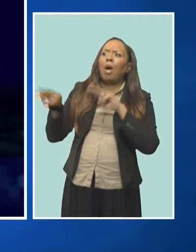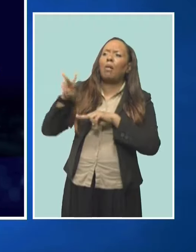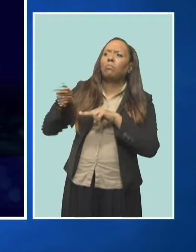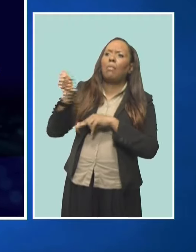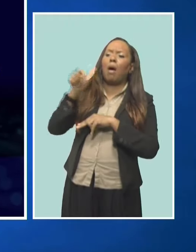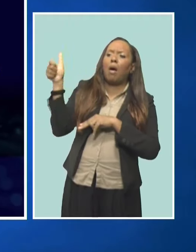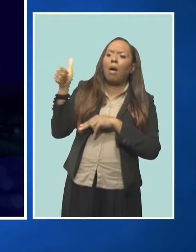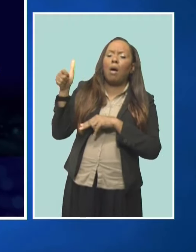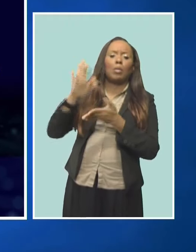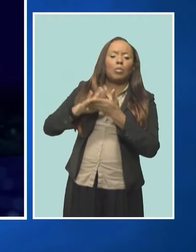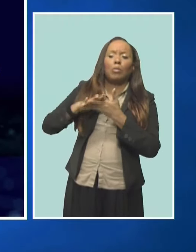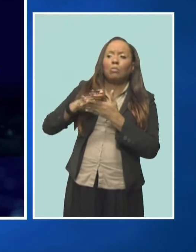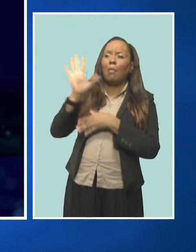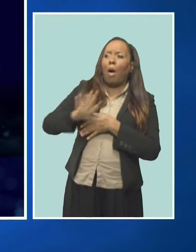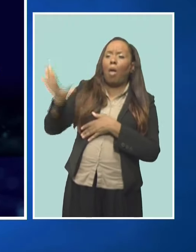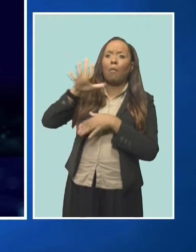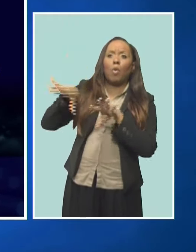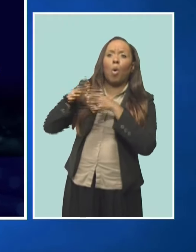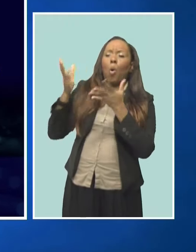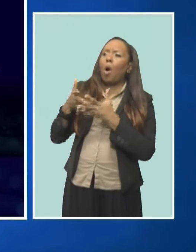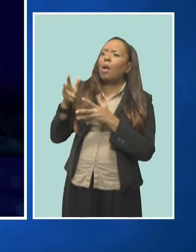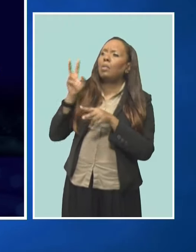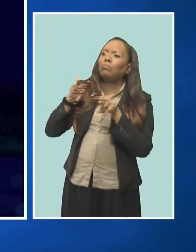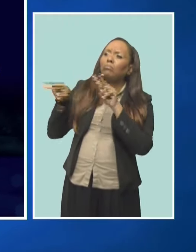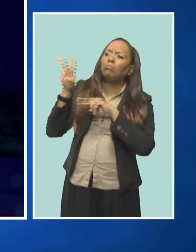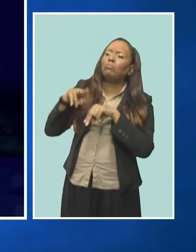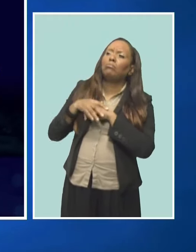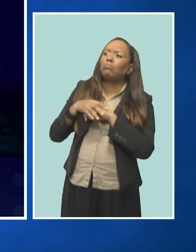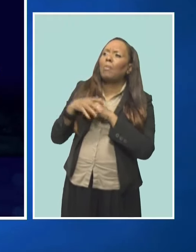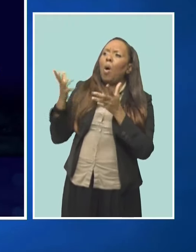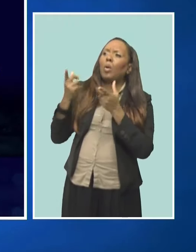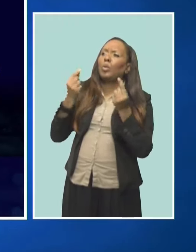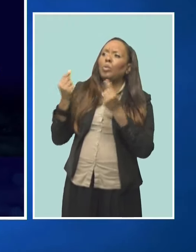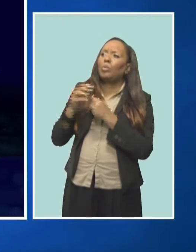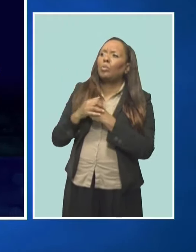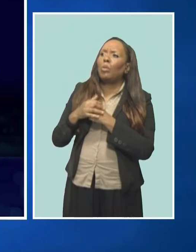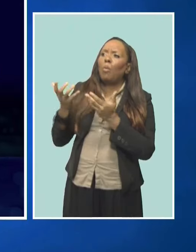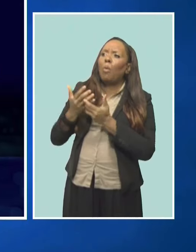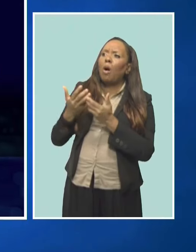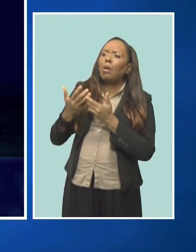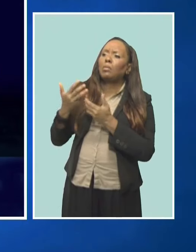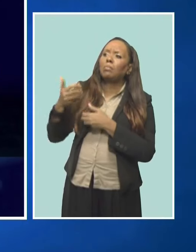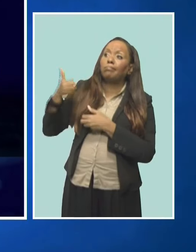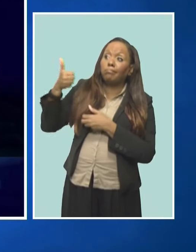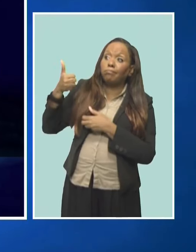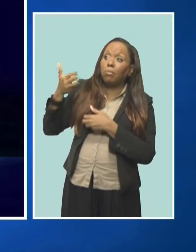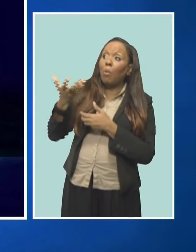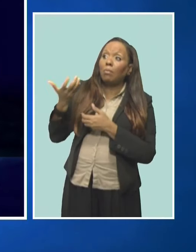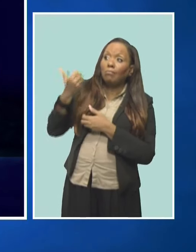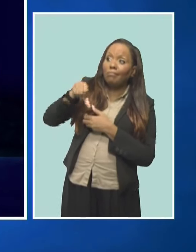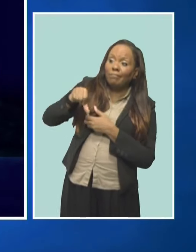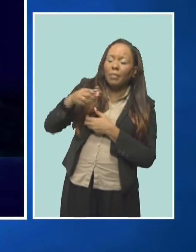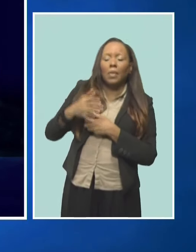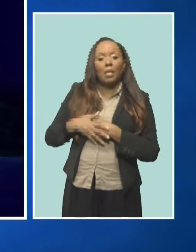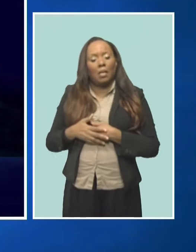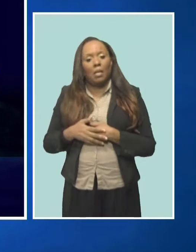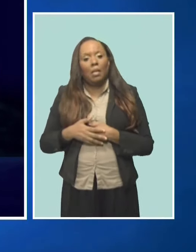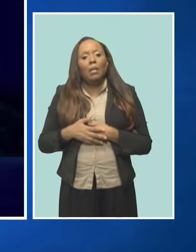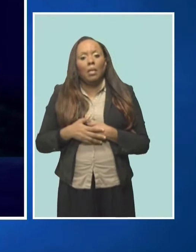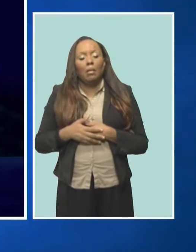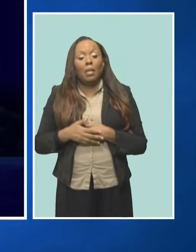worked effectively in other places. But as it stands now, the reality is that cell phone usage